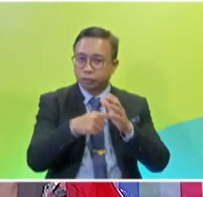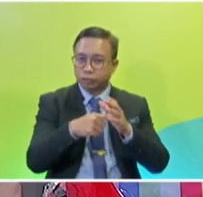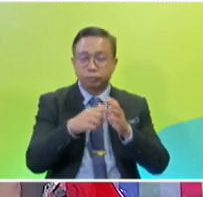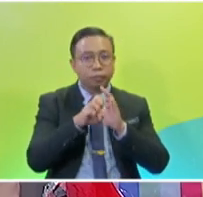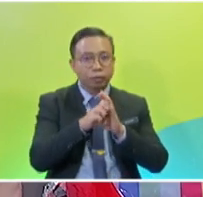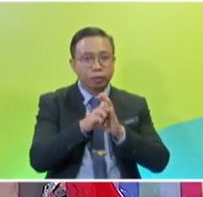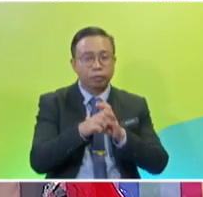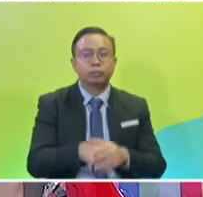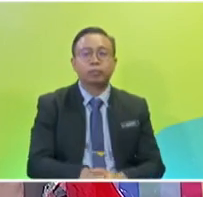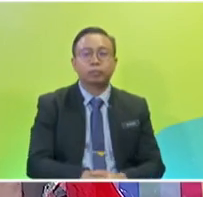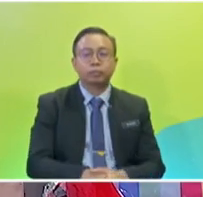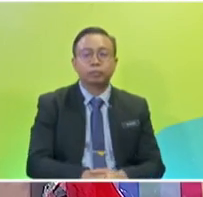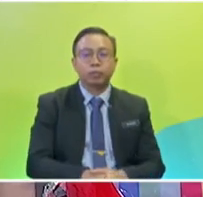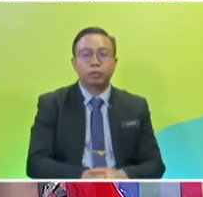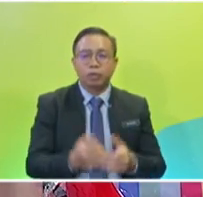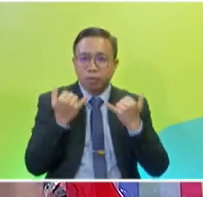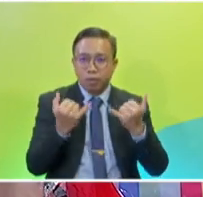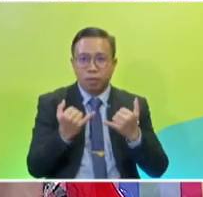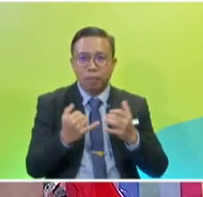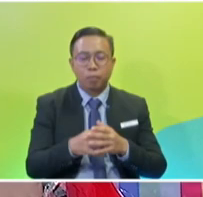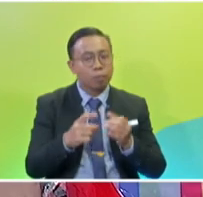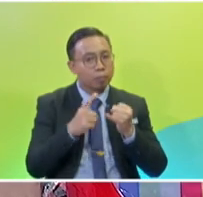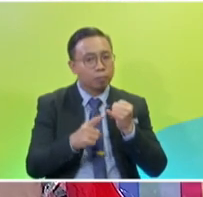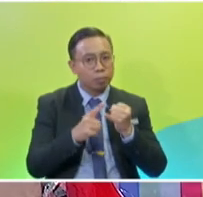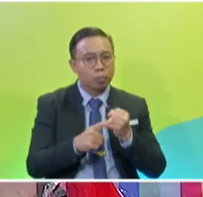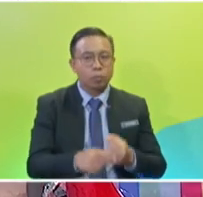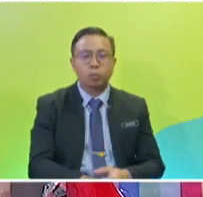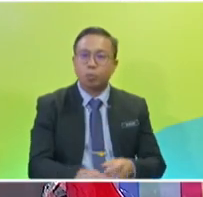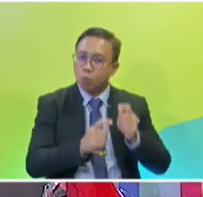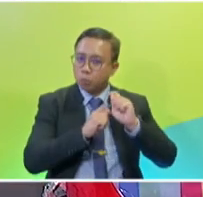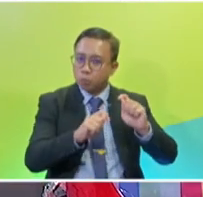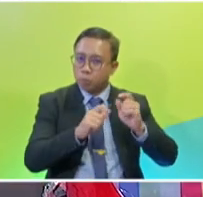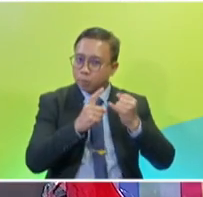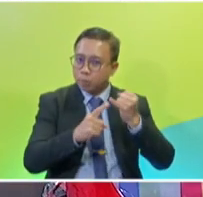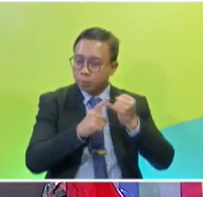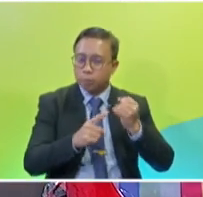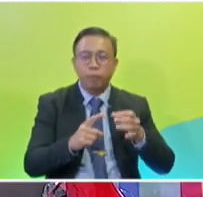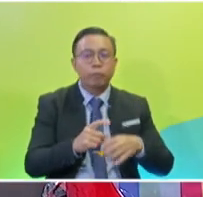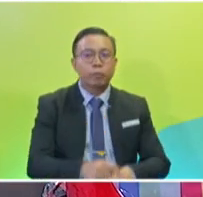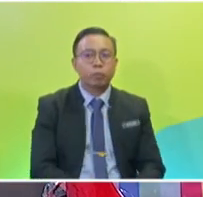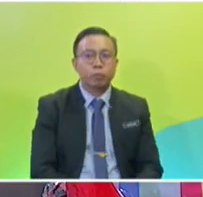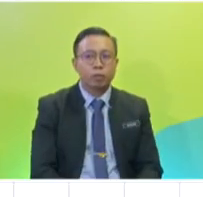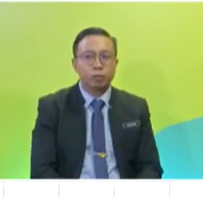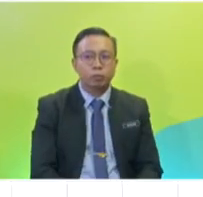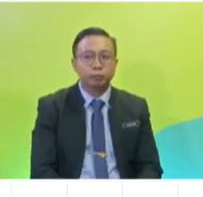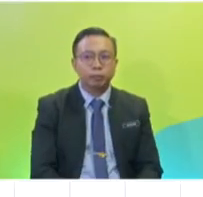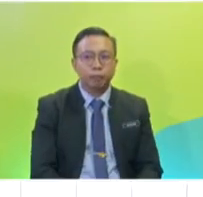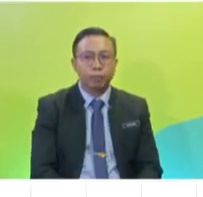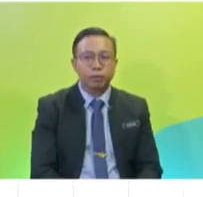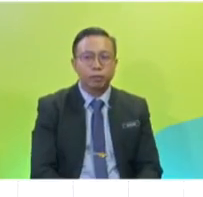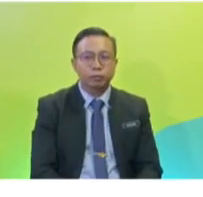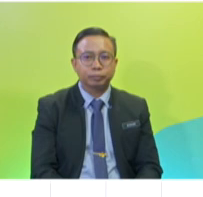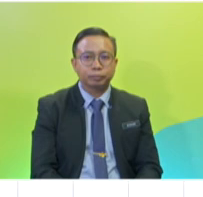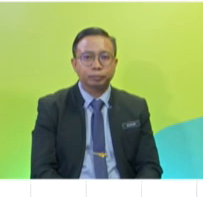such as, like, and etc. Now, the last one. Let us try the last one, anyone? Okay. Can I answer,